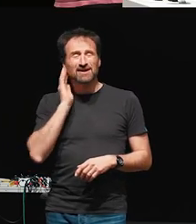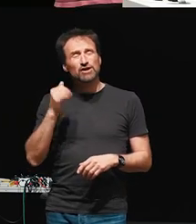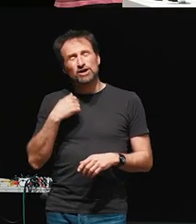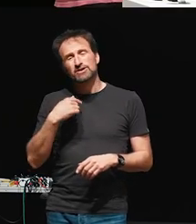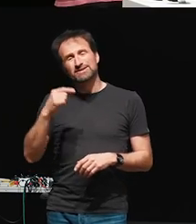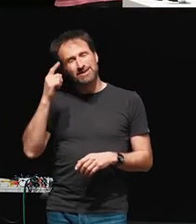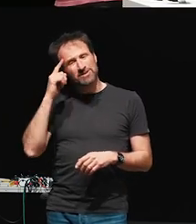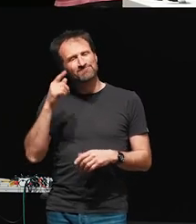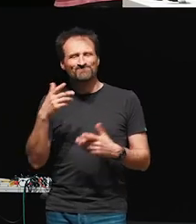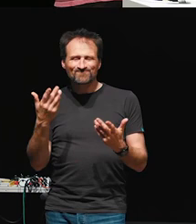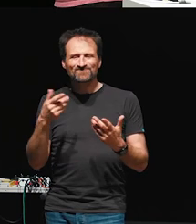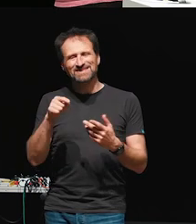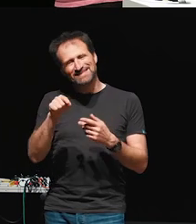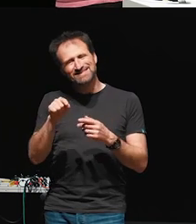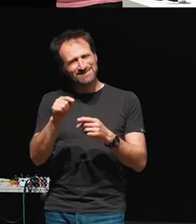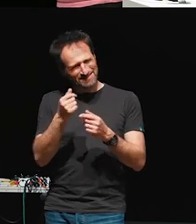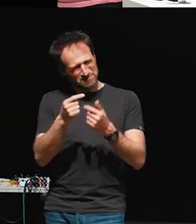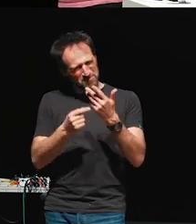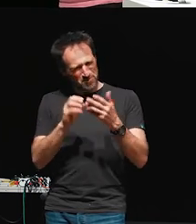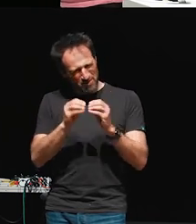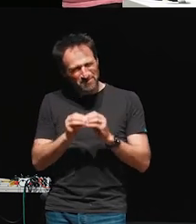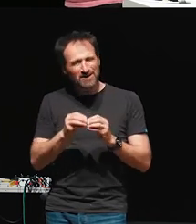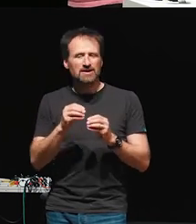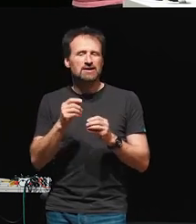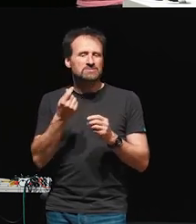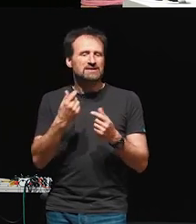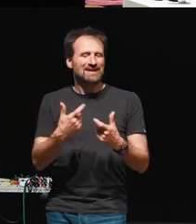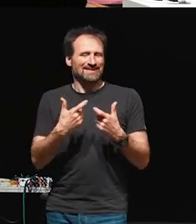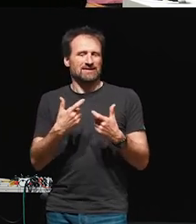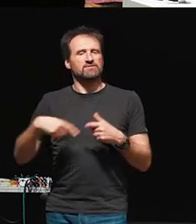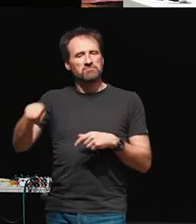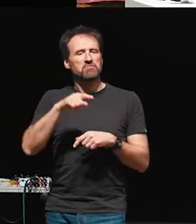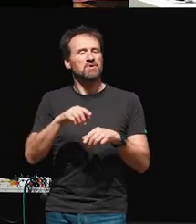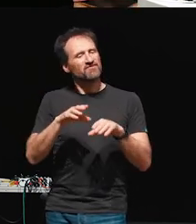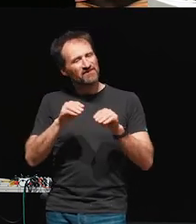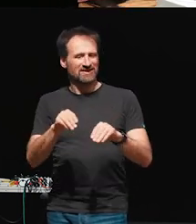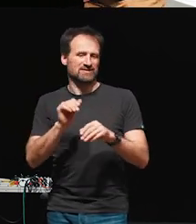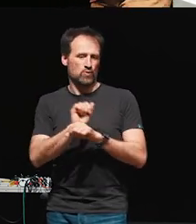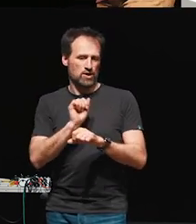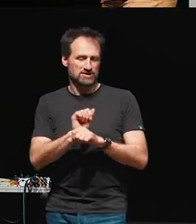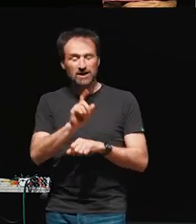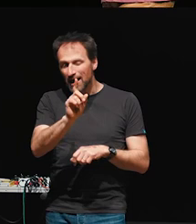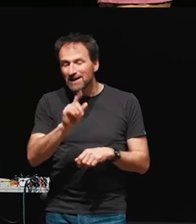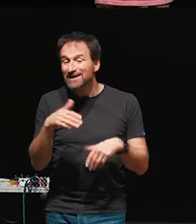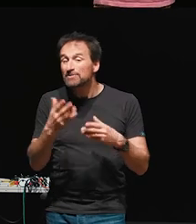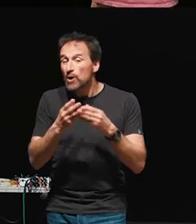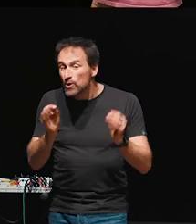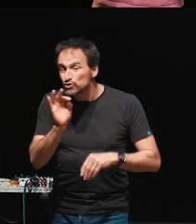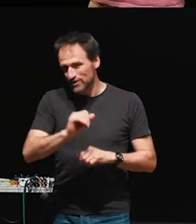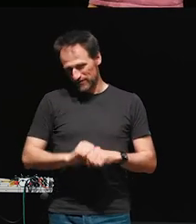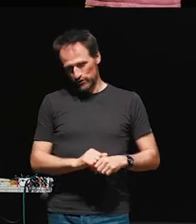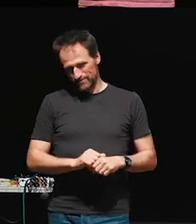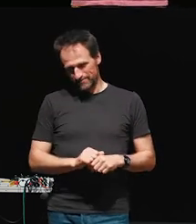somewhat. But there are solutions to all these problems. They're solvable by building on top of the tools that the web platform is already giving